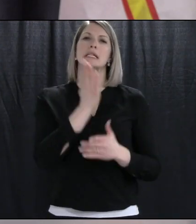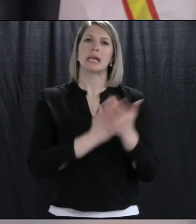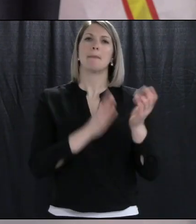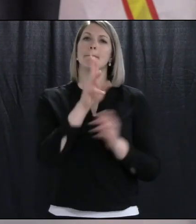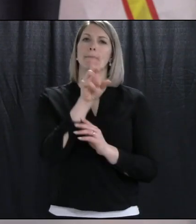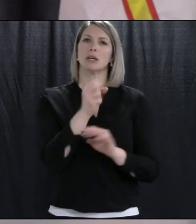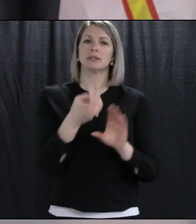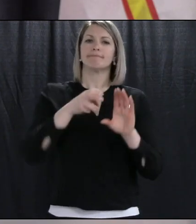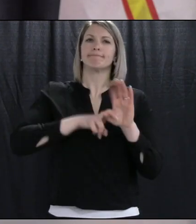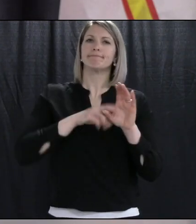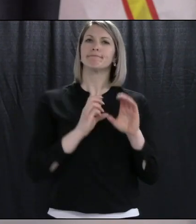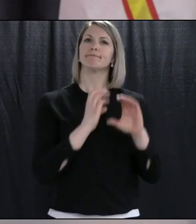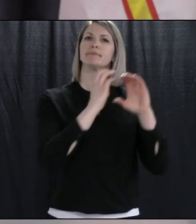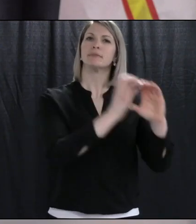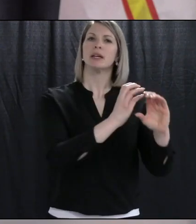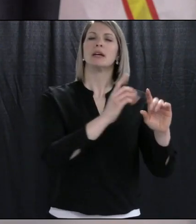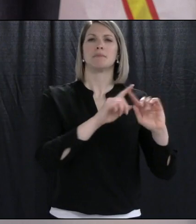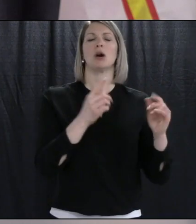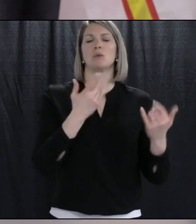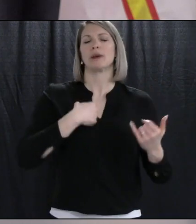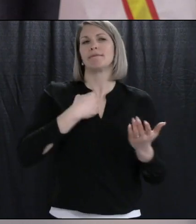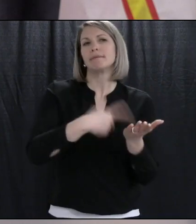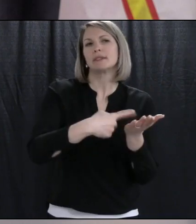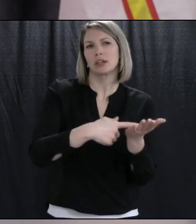planes that would take them to their final destination.